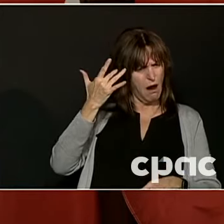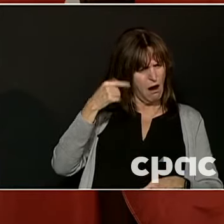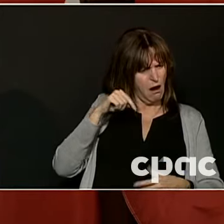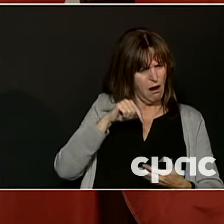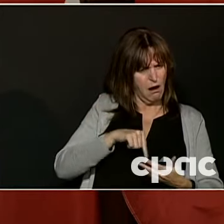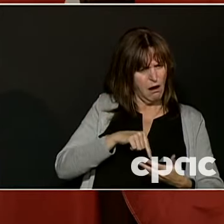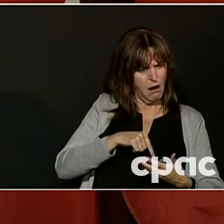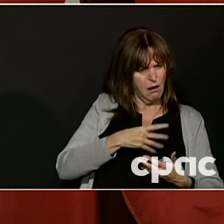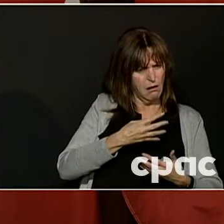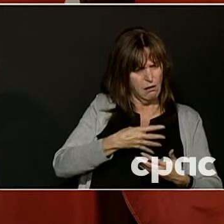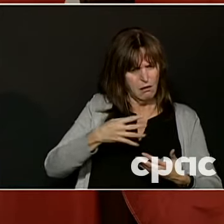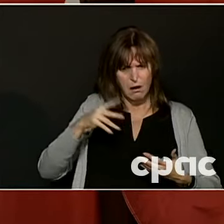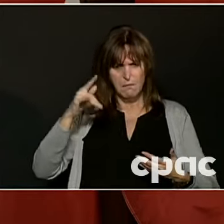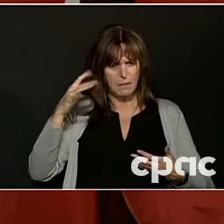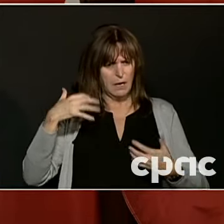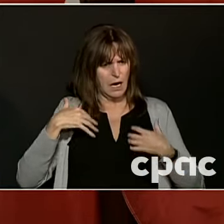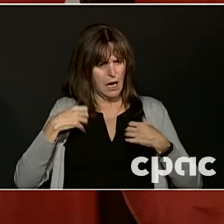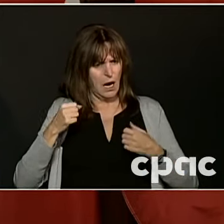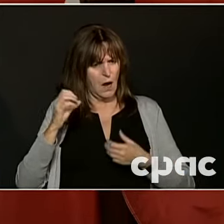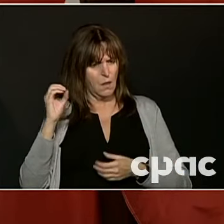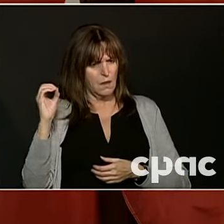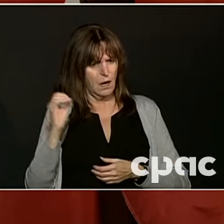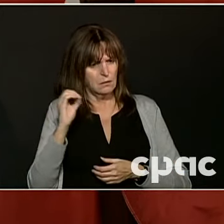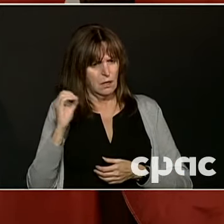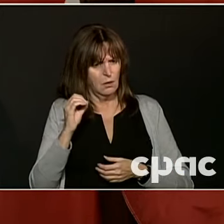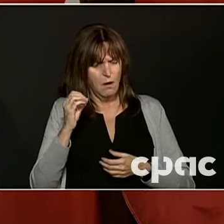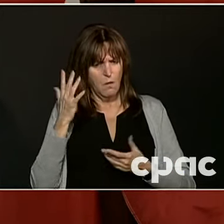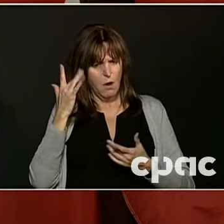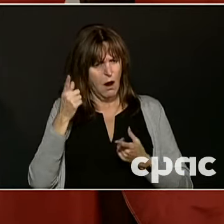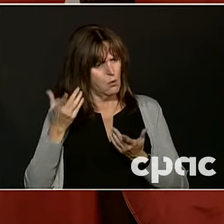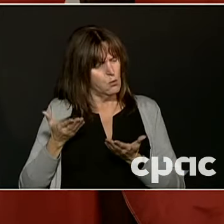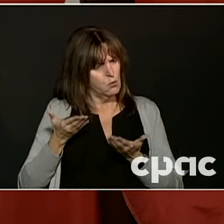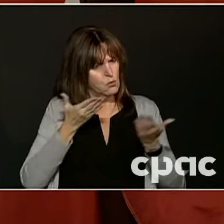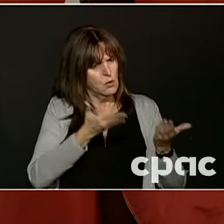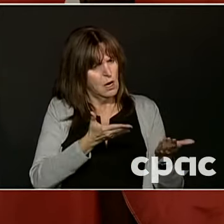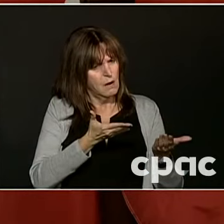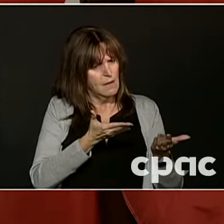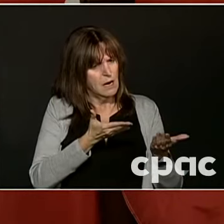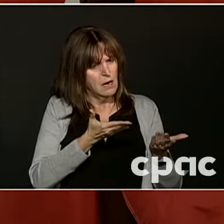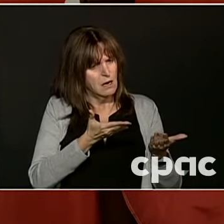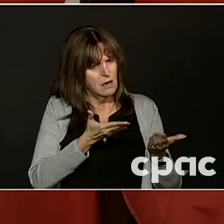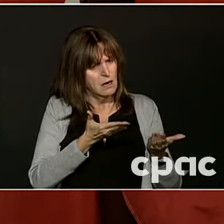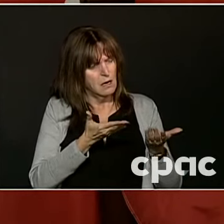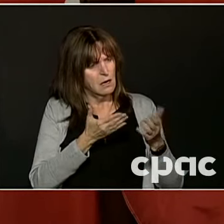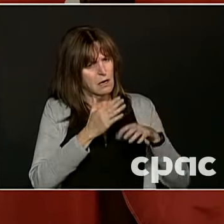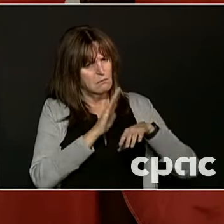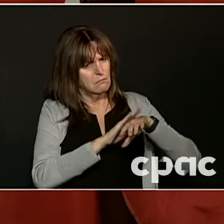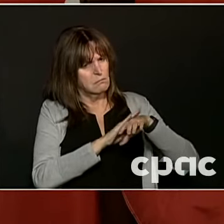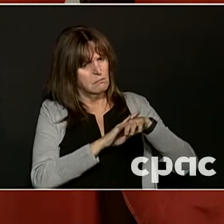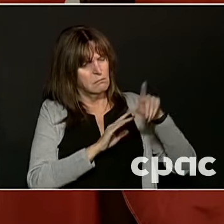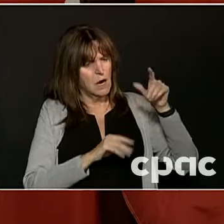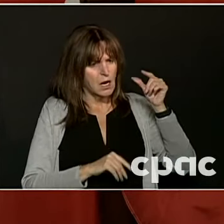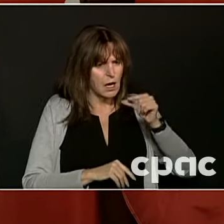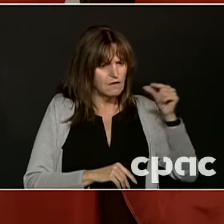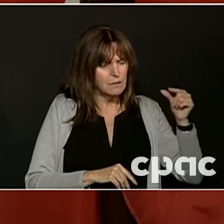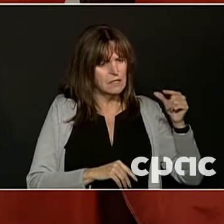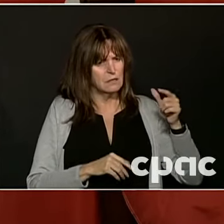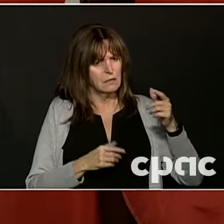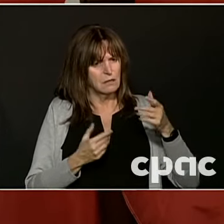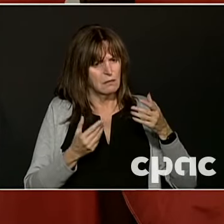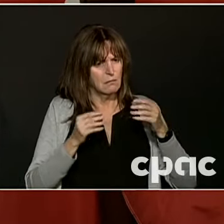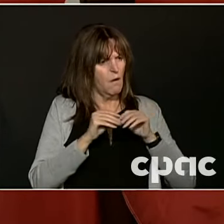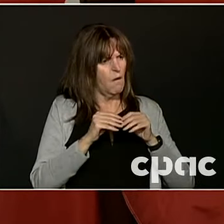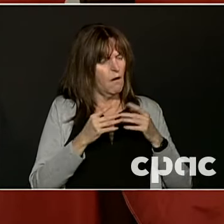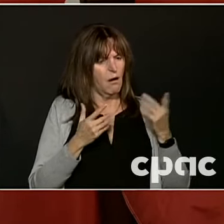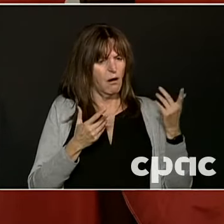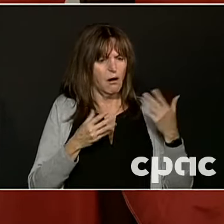why you ended up recommending to Cabinet a much more liberal, more loosened version of that framework, given the